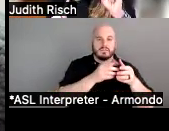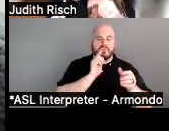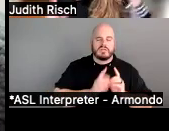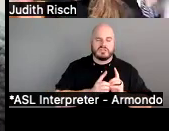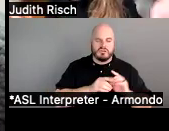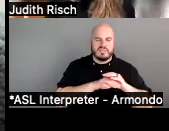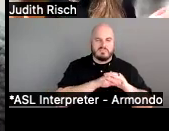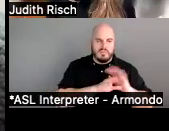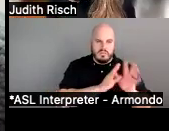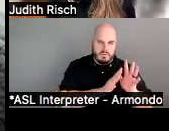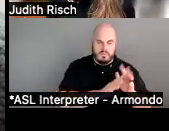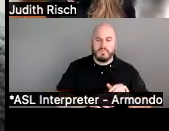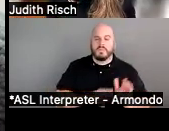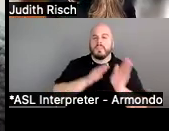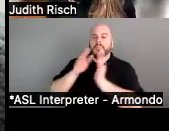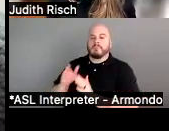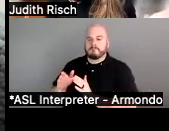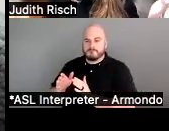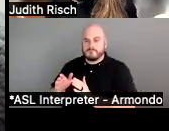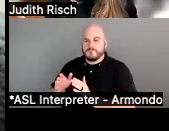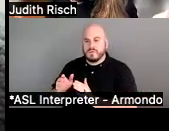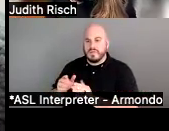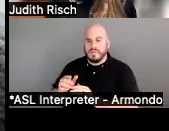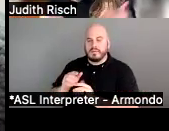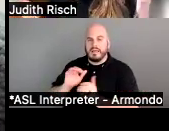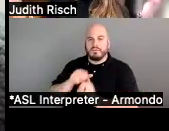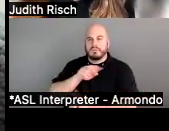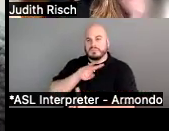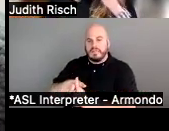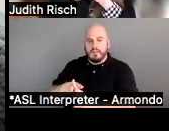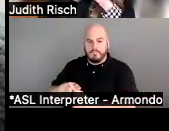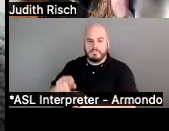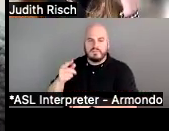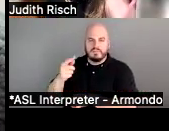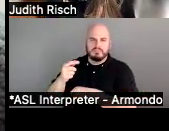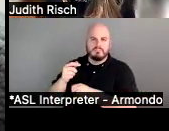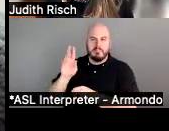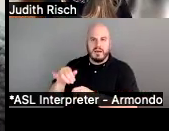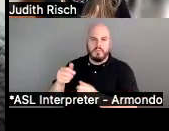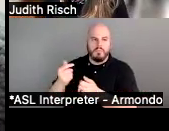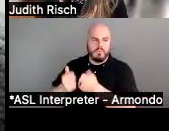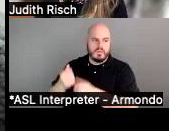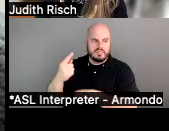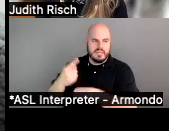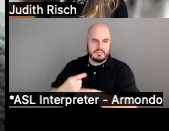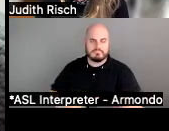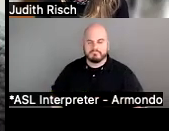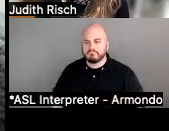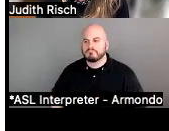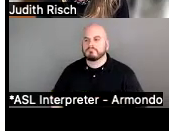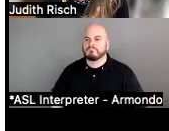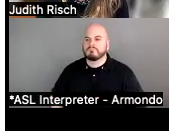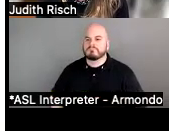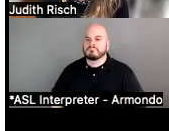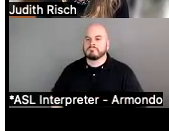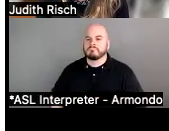accessibility, kiosk provisions and implementation dates. And that's the end of it. So any questions on